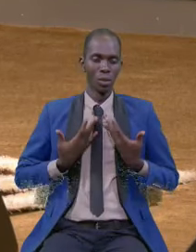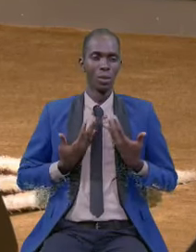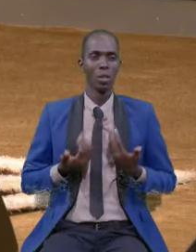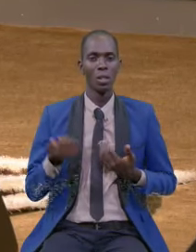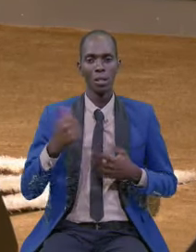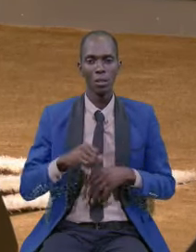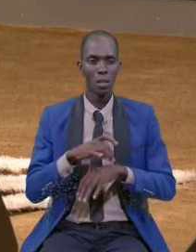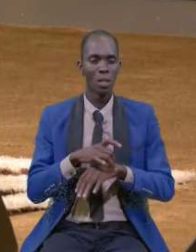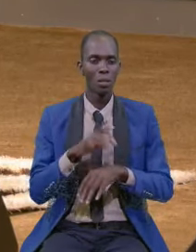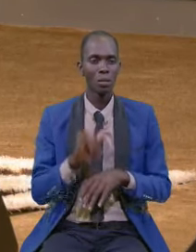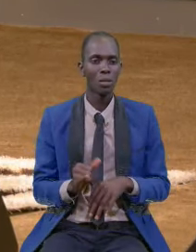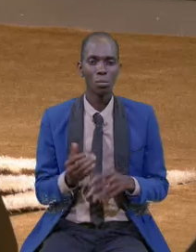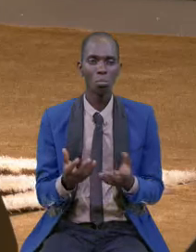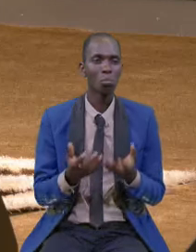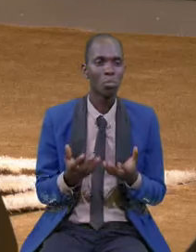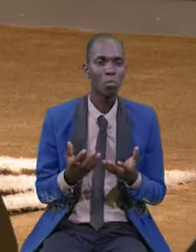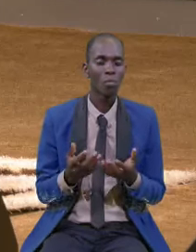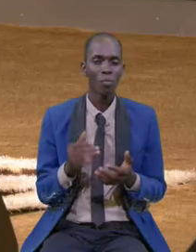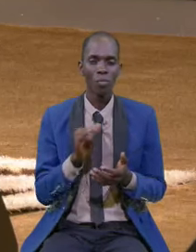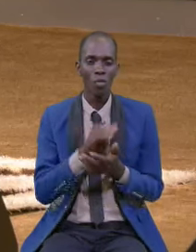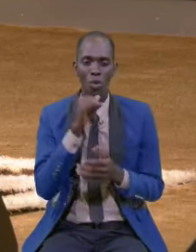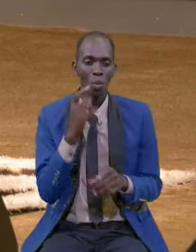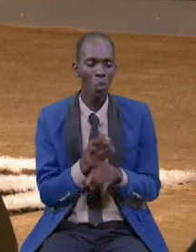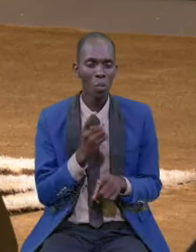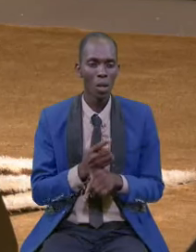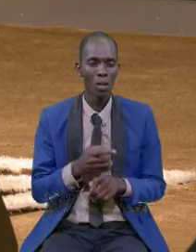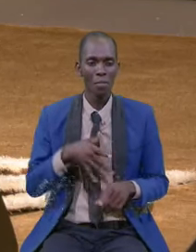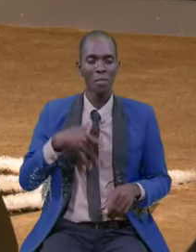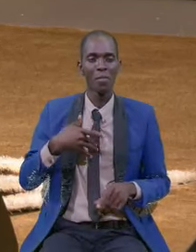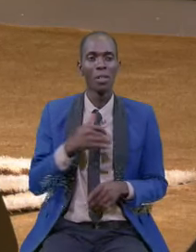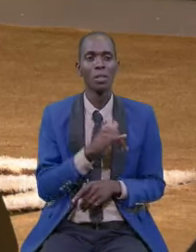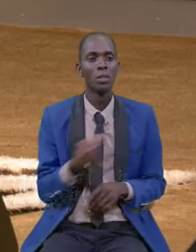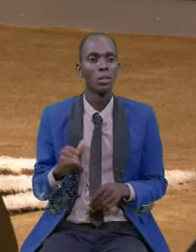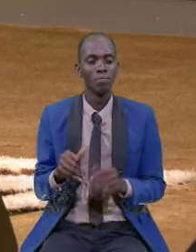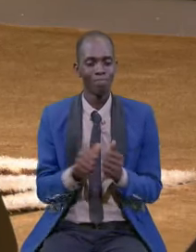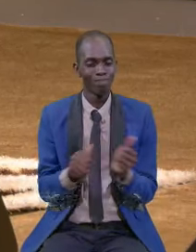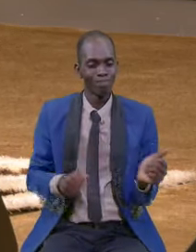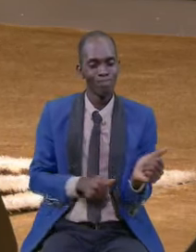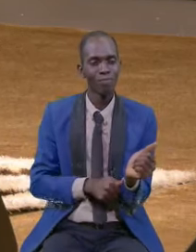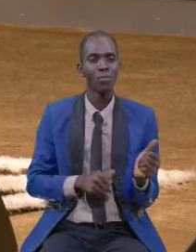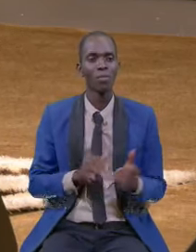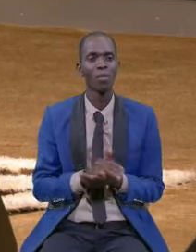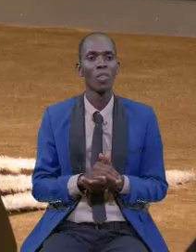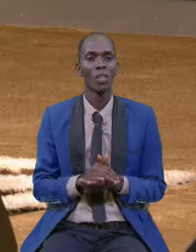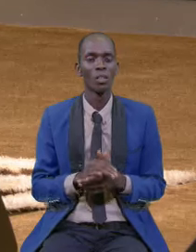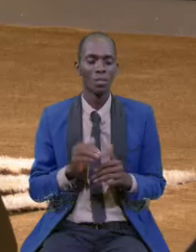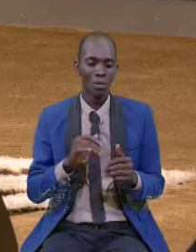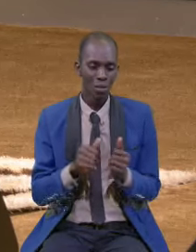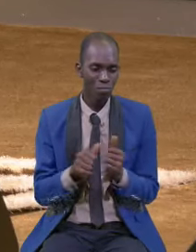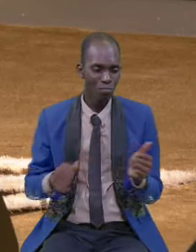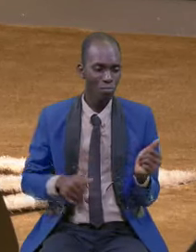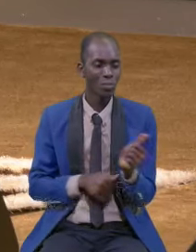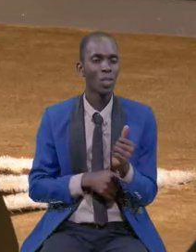desires, inordinate affection. Abstain from fleshly lust, fleshly struggles,